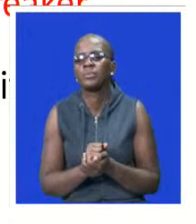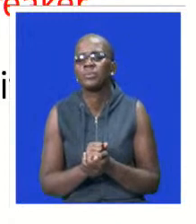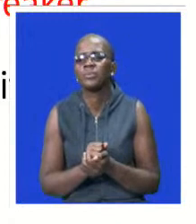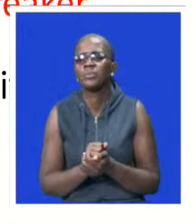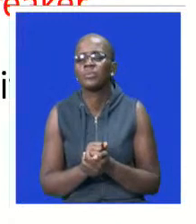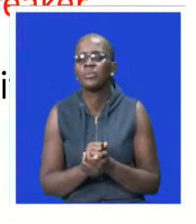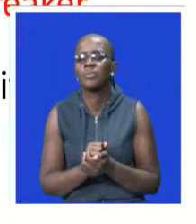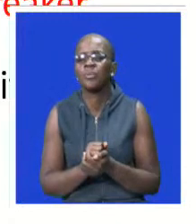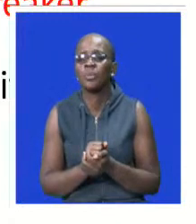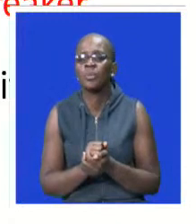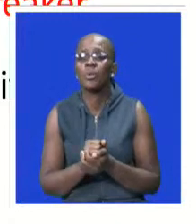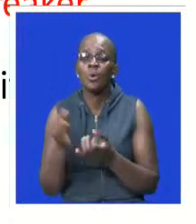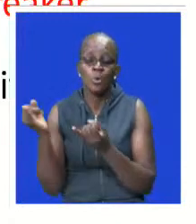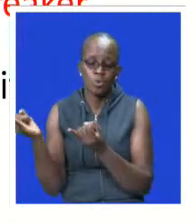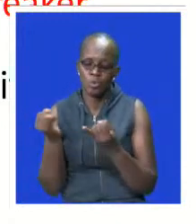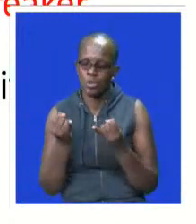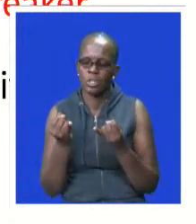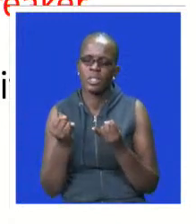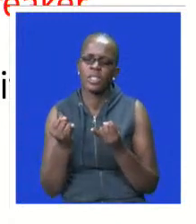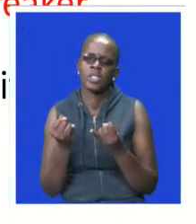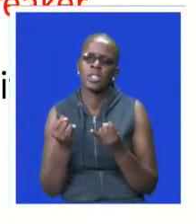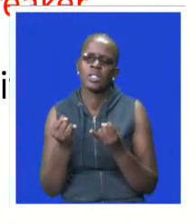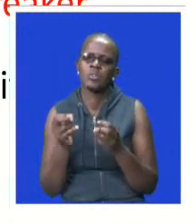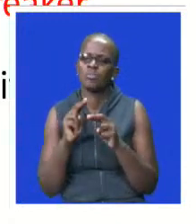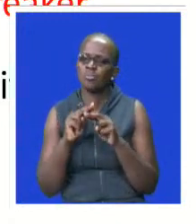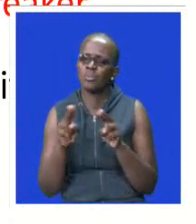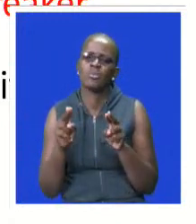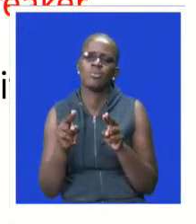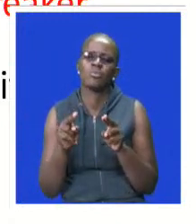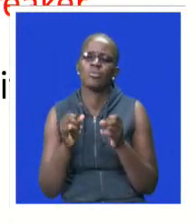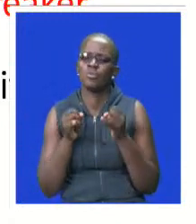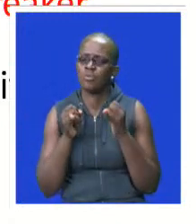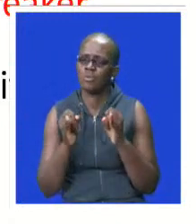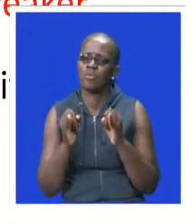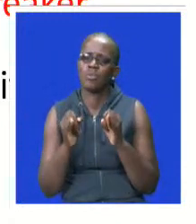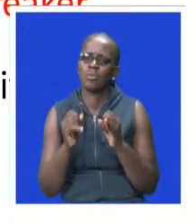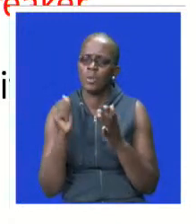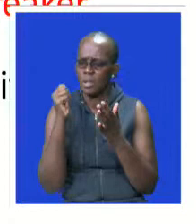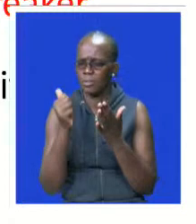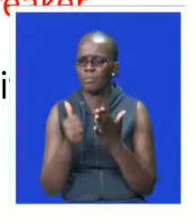in your introduction to an informal letter, you need to be,